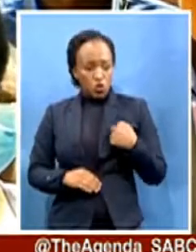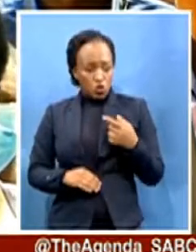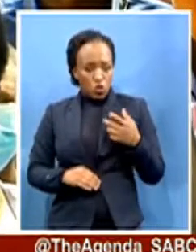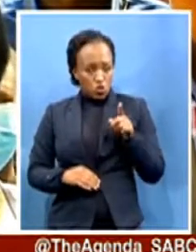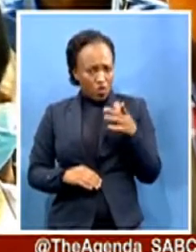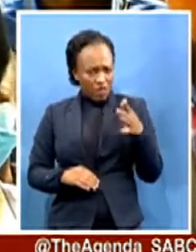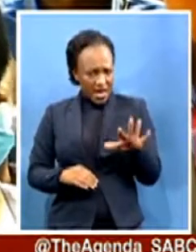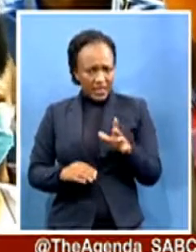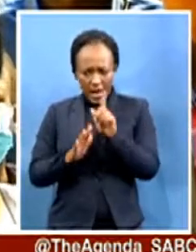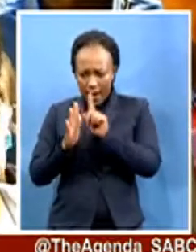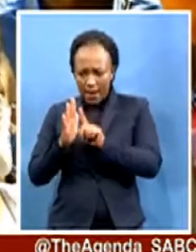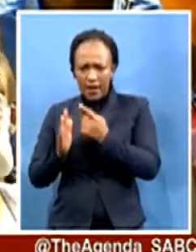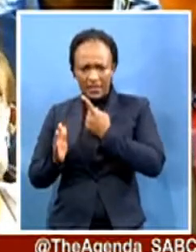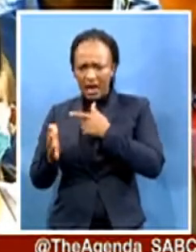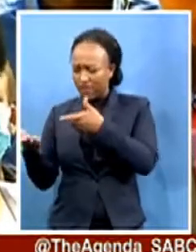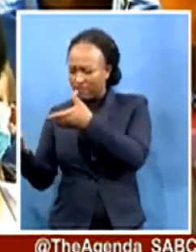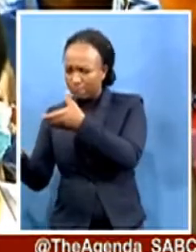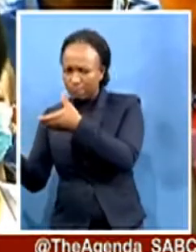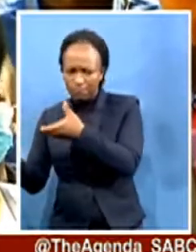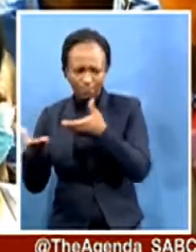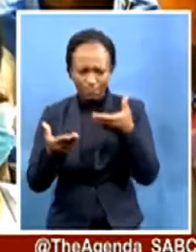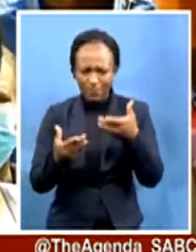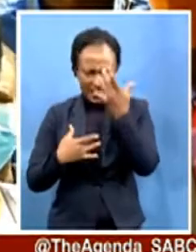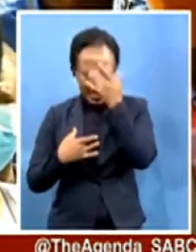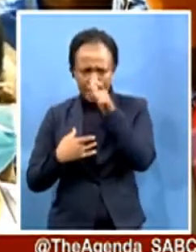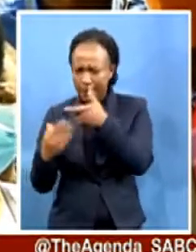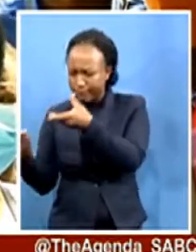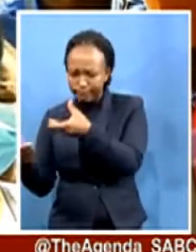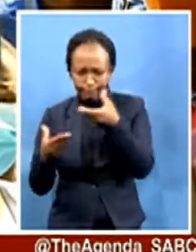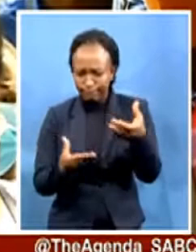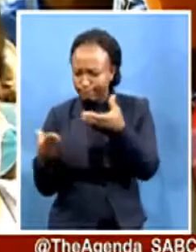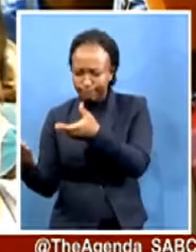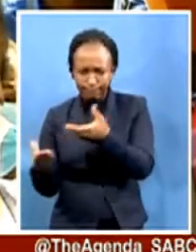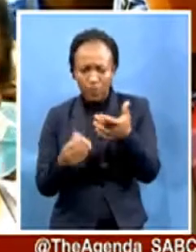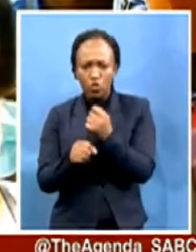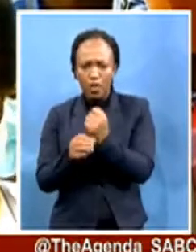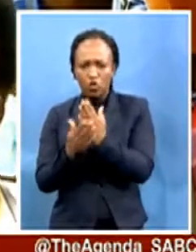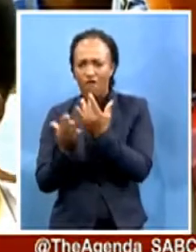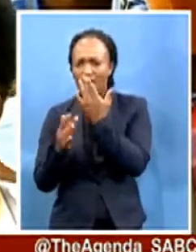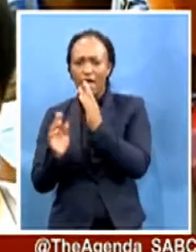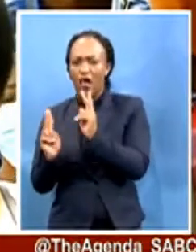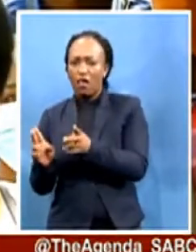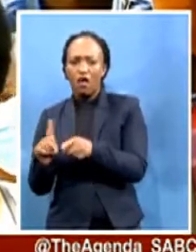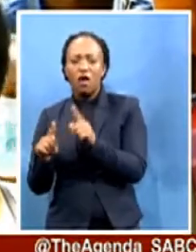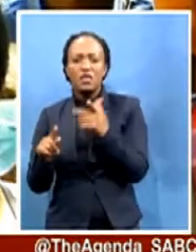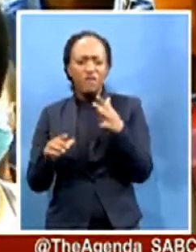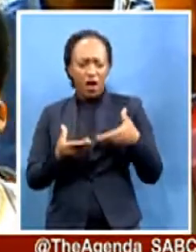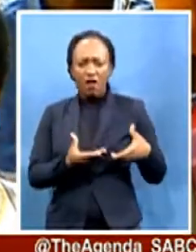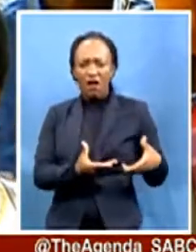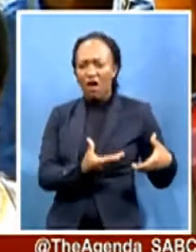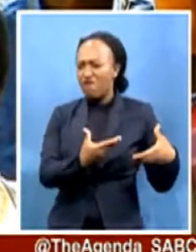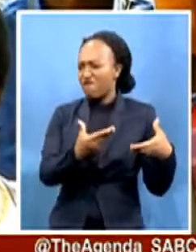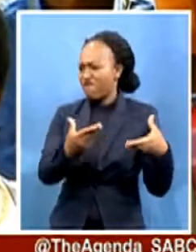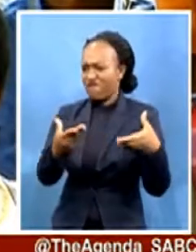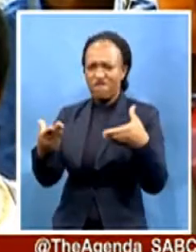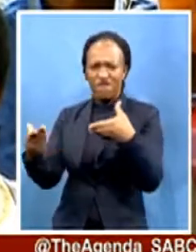in the process get the fire hoses, the fire extinguishers, and extinguish the entire thing. I